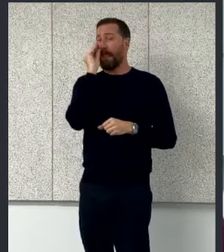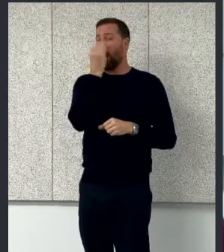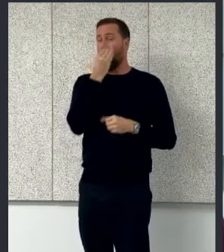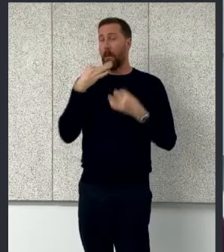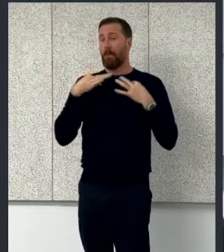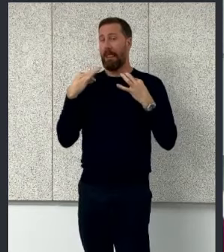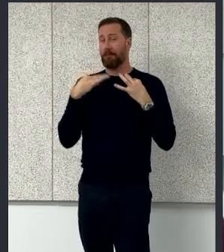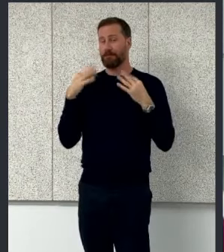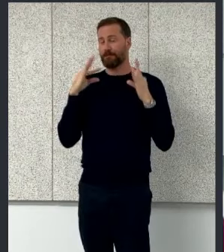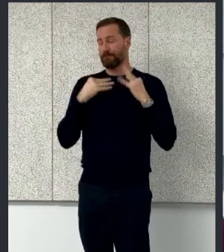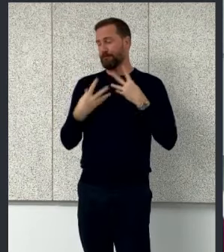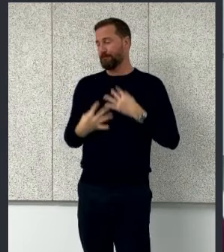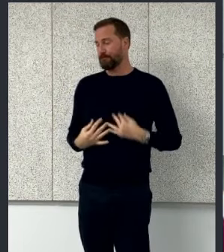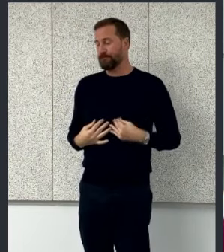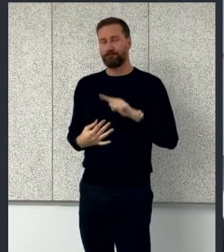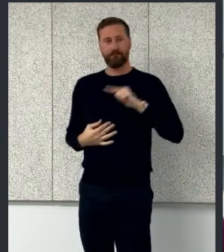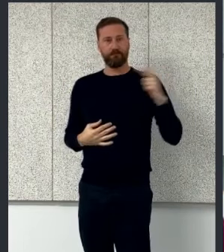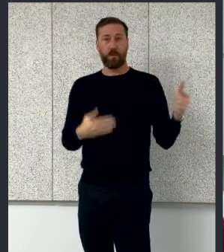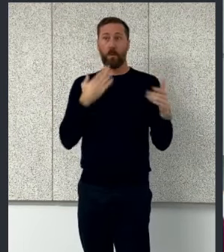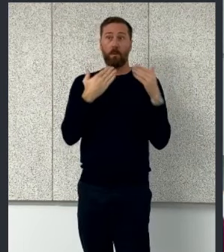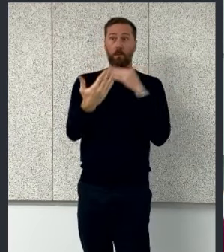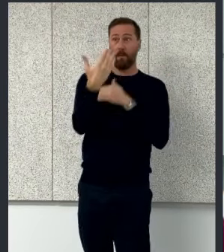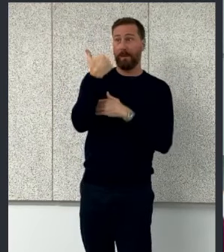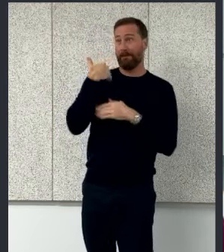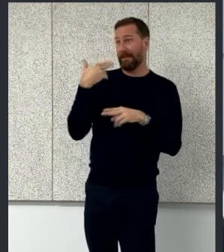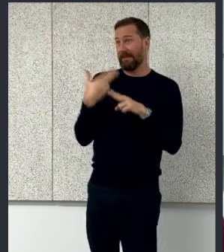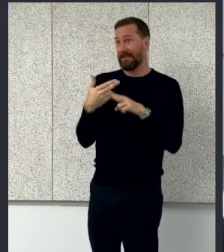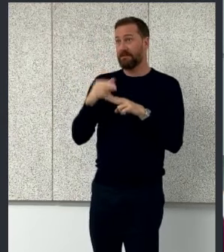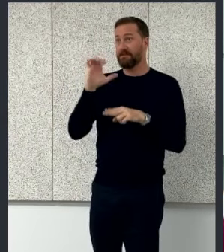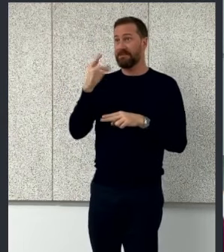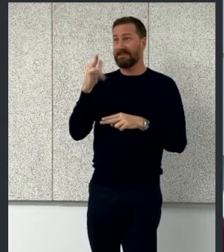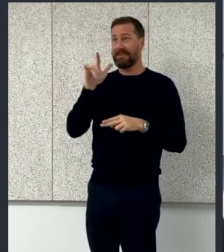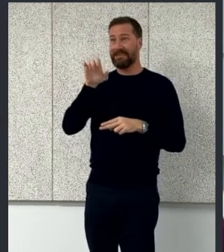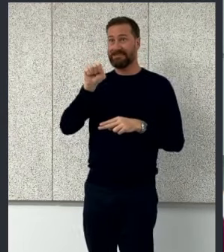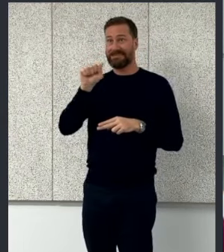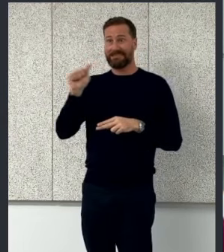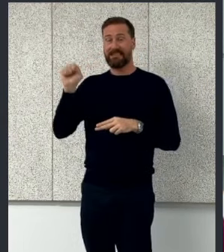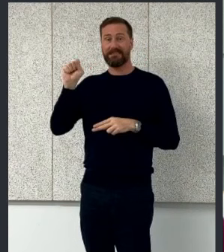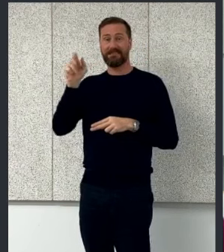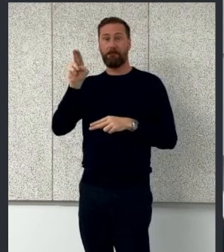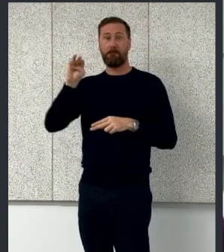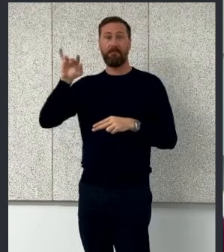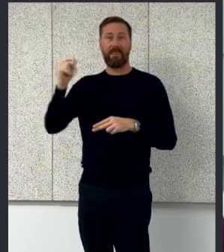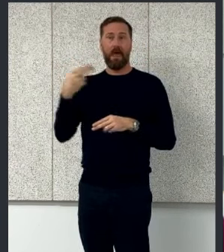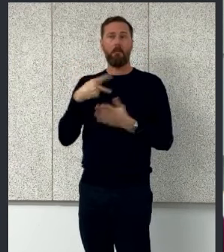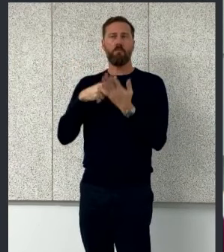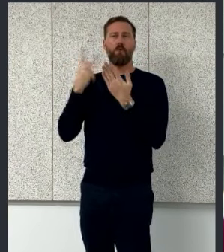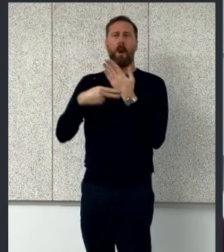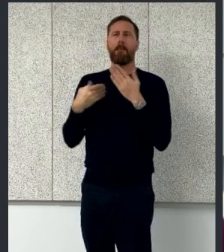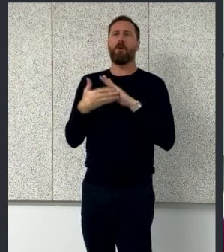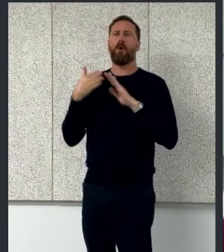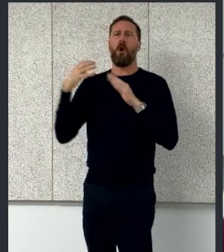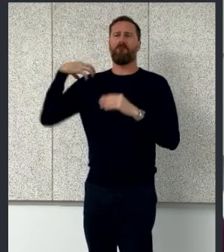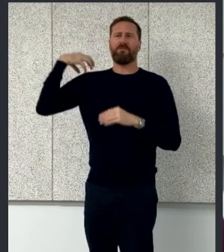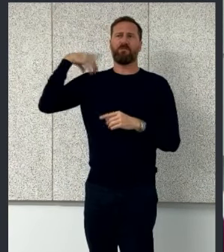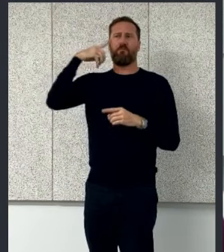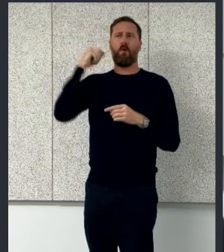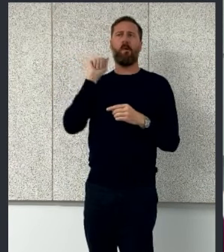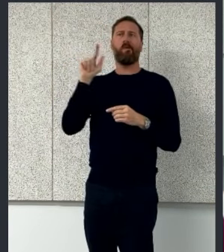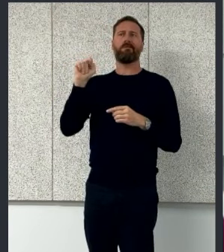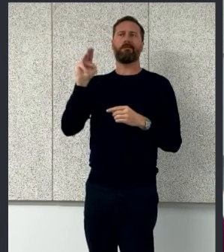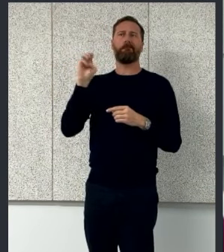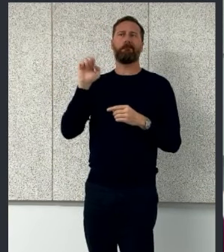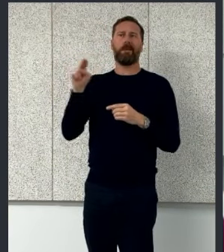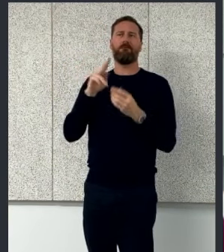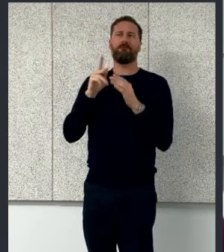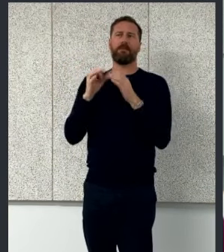Passing it down. Good morning, I'm Chelsea Smith. I'm a program officer at the Altman Foundation. I use she, her pronouns.